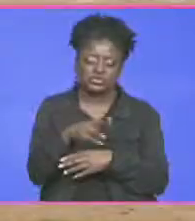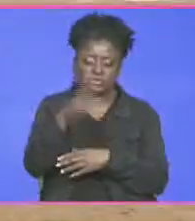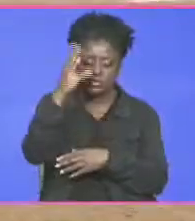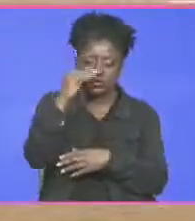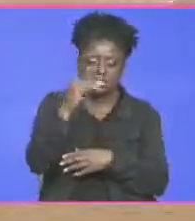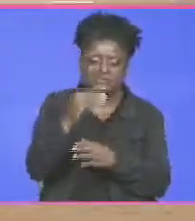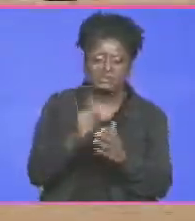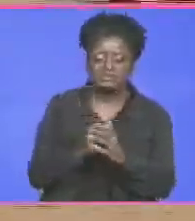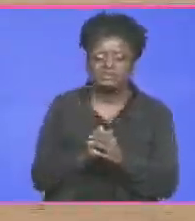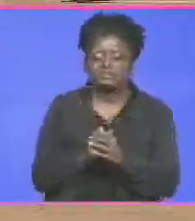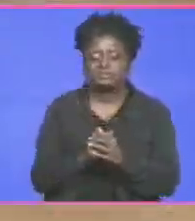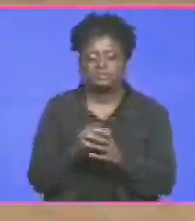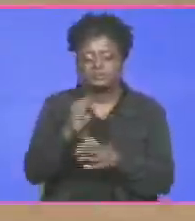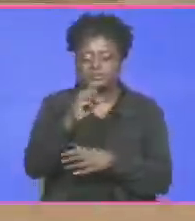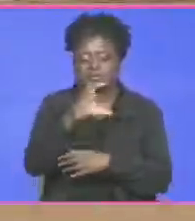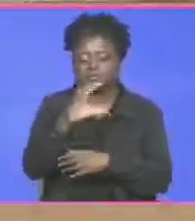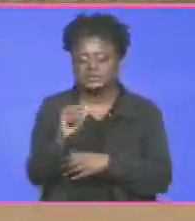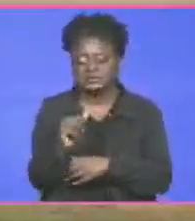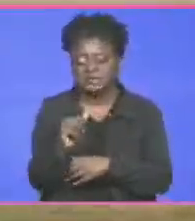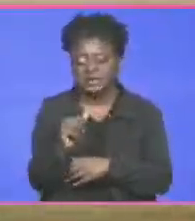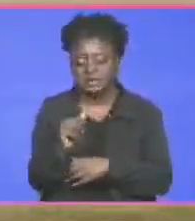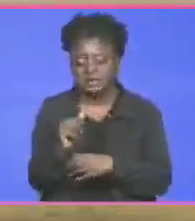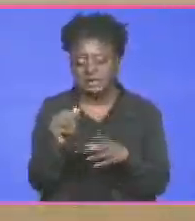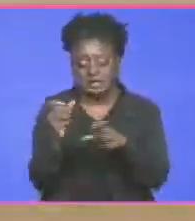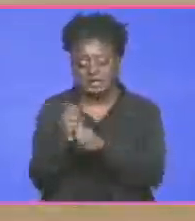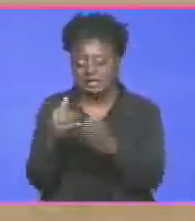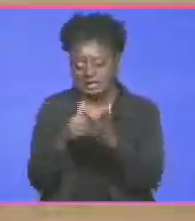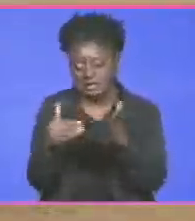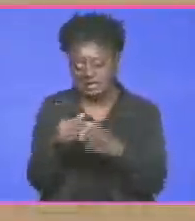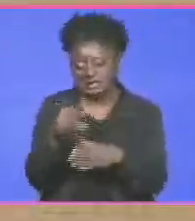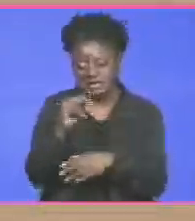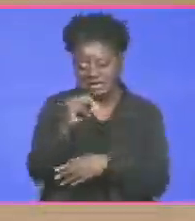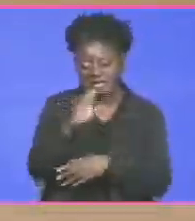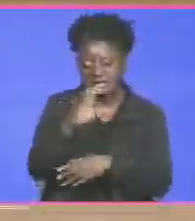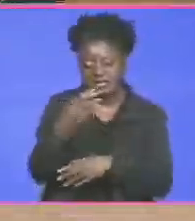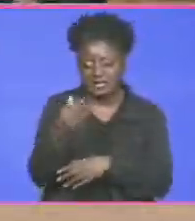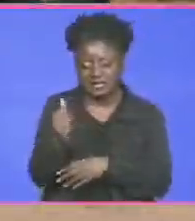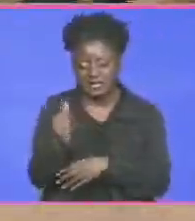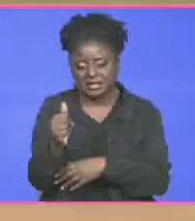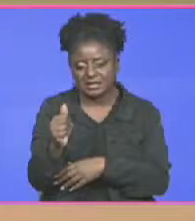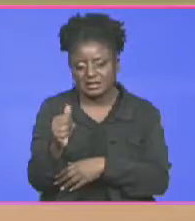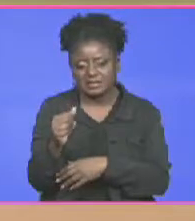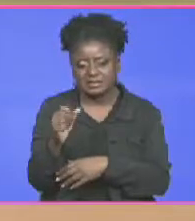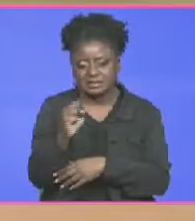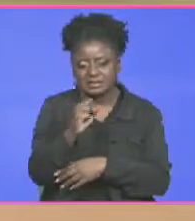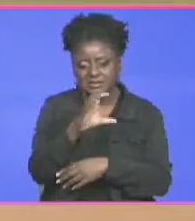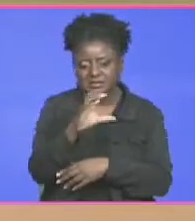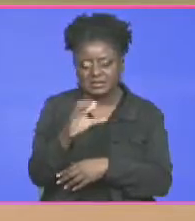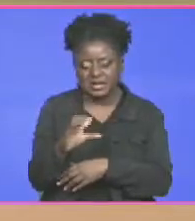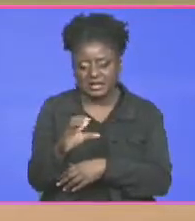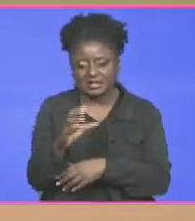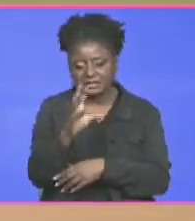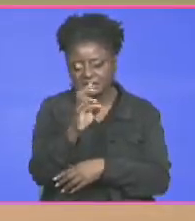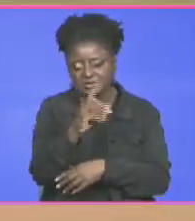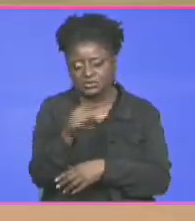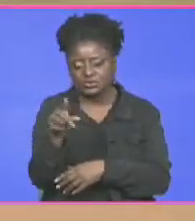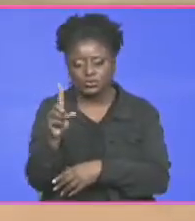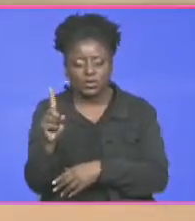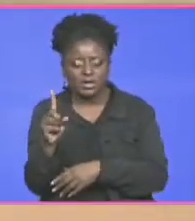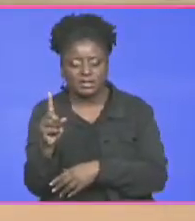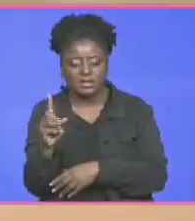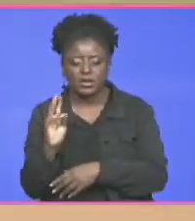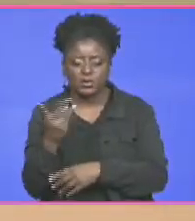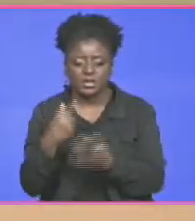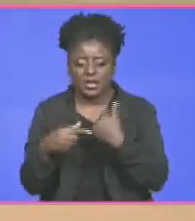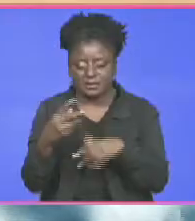Championship game. SOC taking on NCA. SOC taking game one, 6-1. I just feel as if we came out hitting, and that's